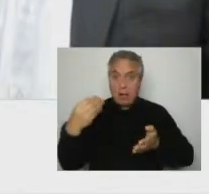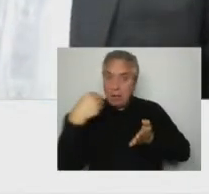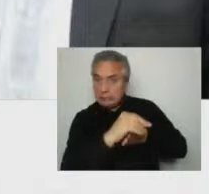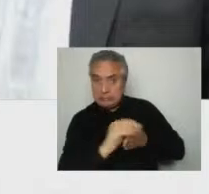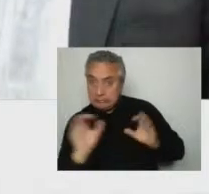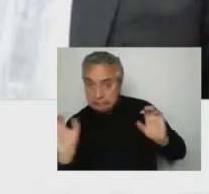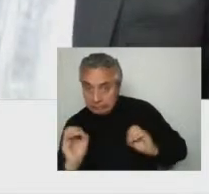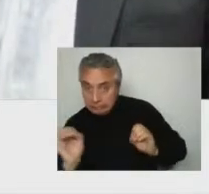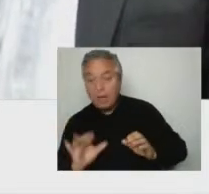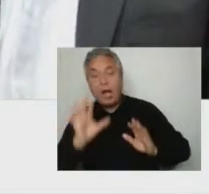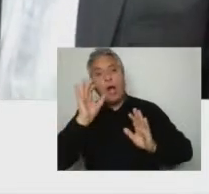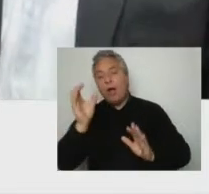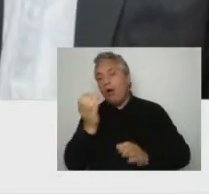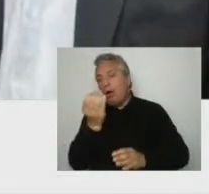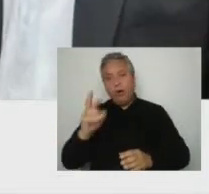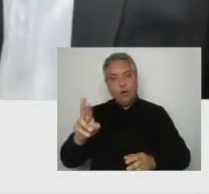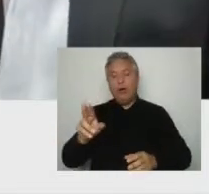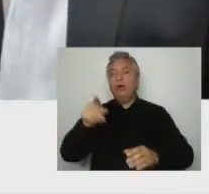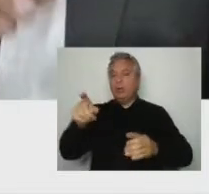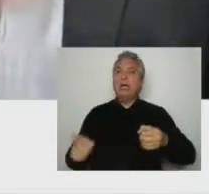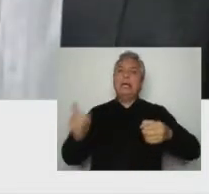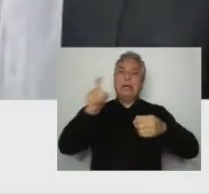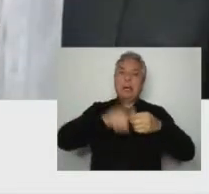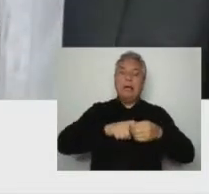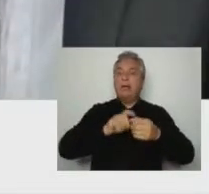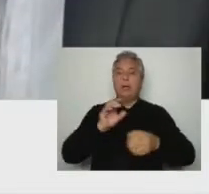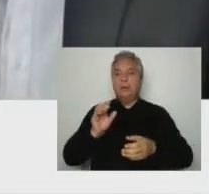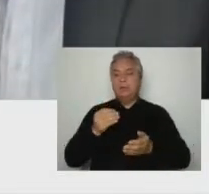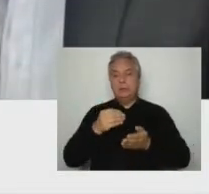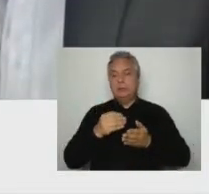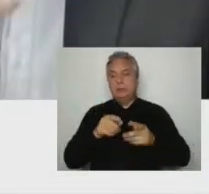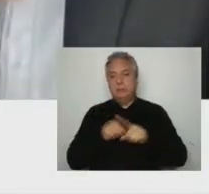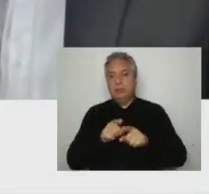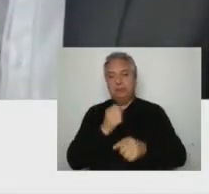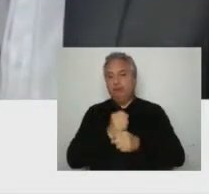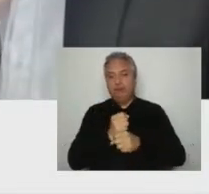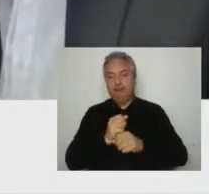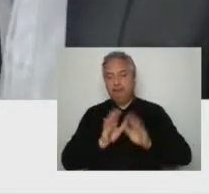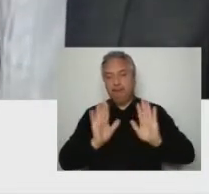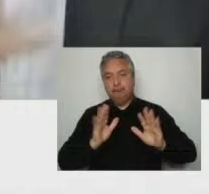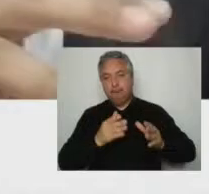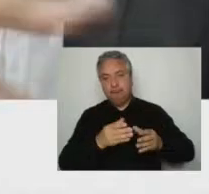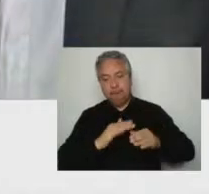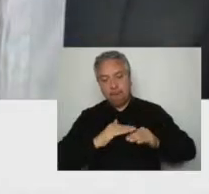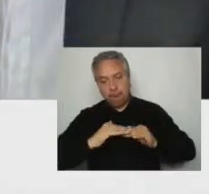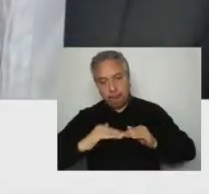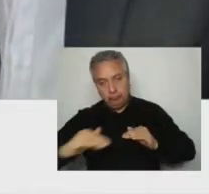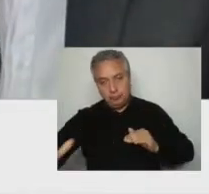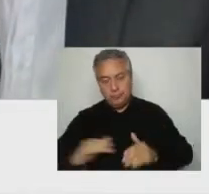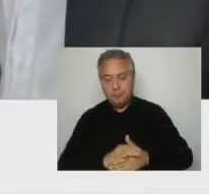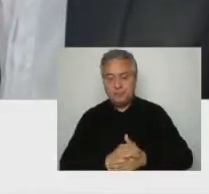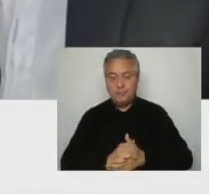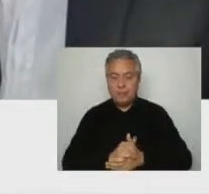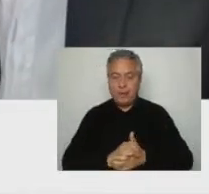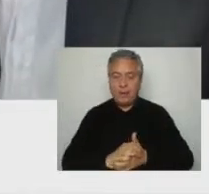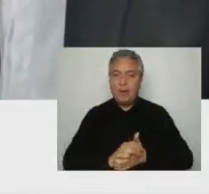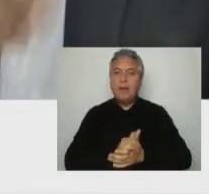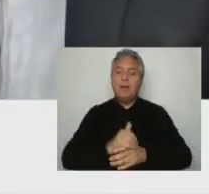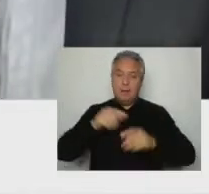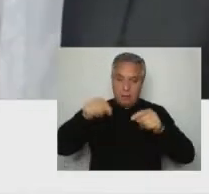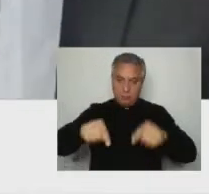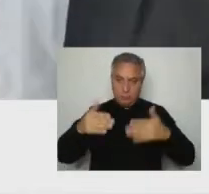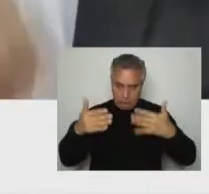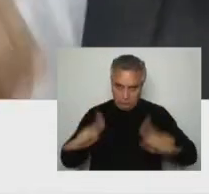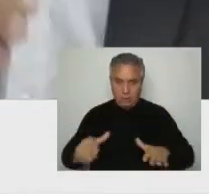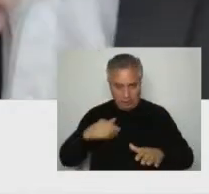formal activities. And so to that end, we have a